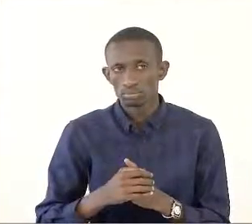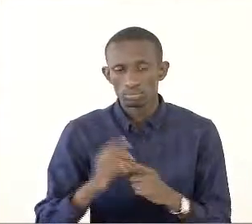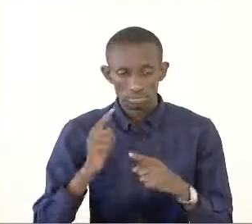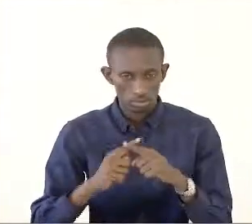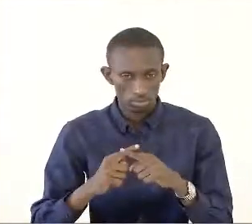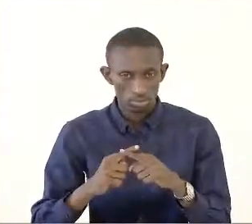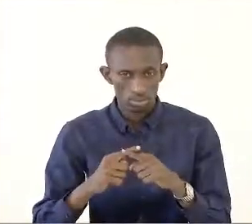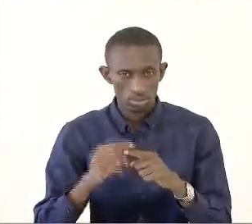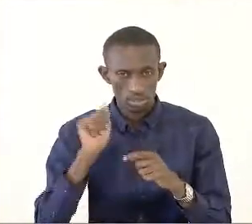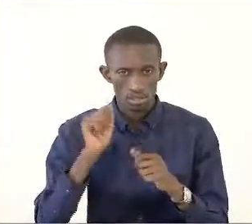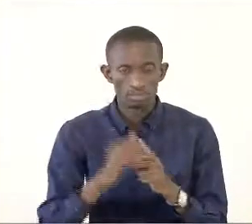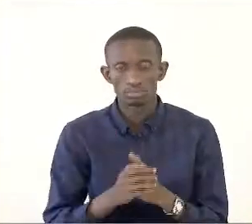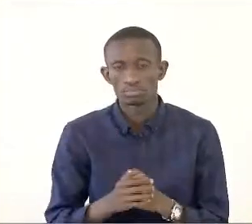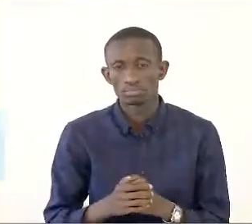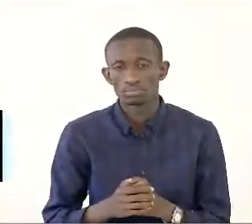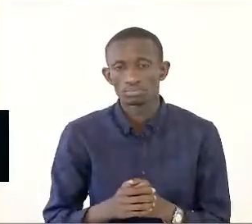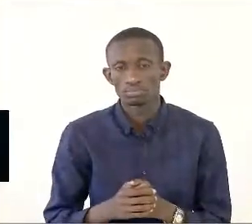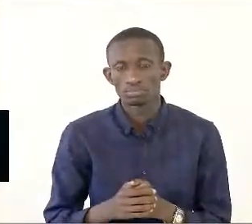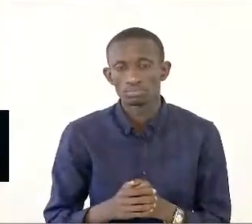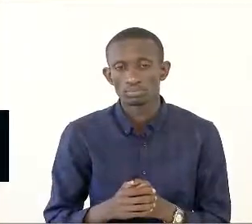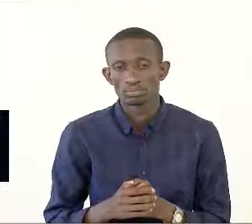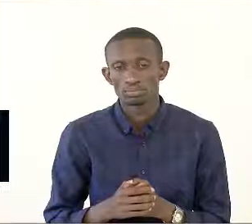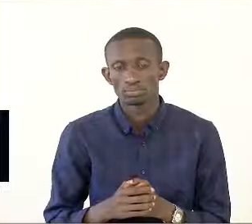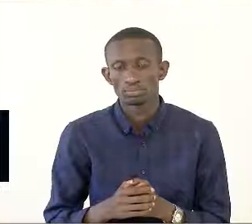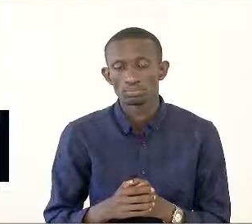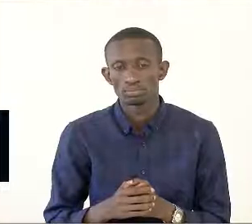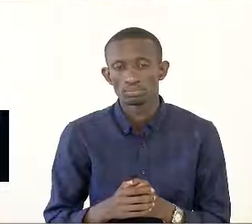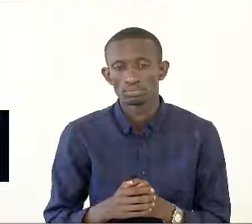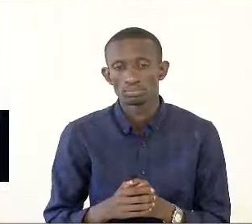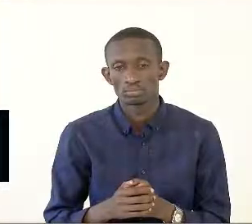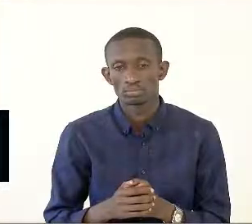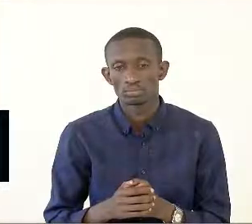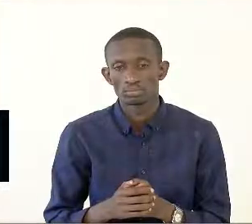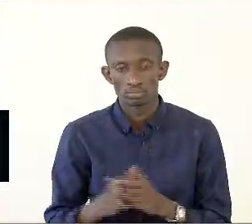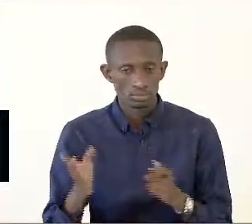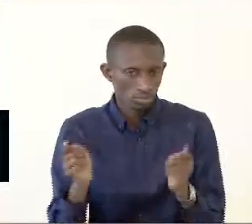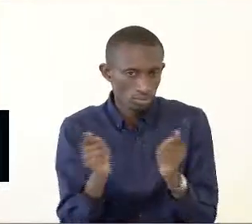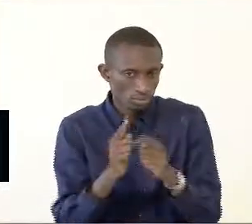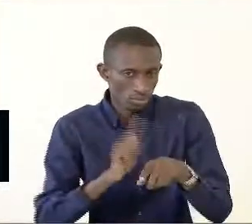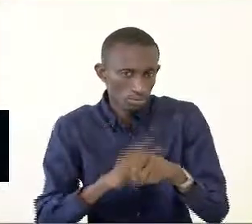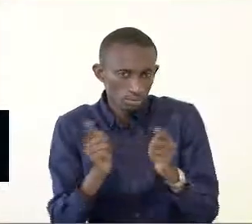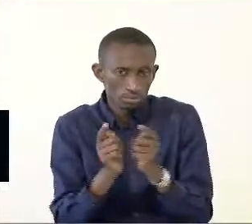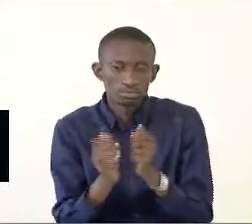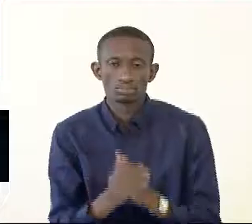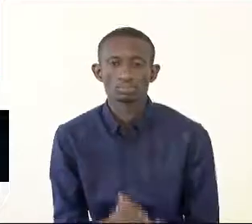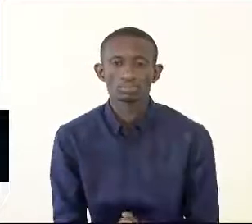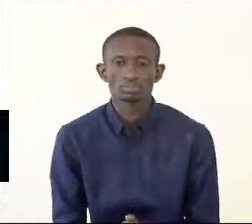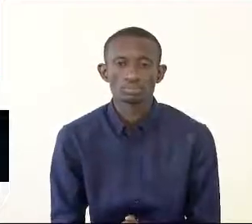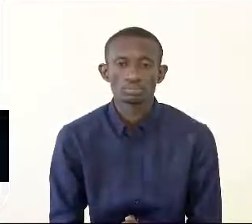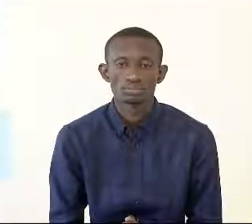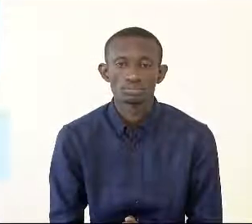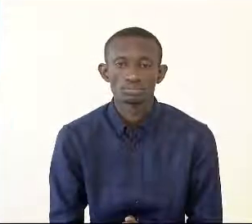lambda, and what is this n. So just to save the time, here we have